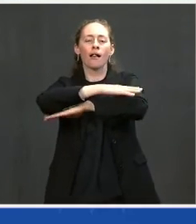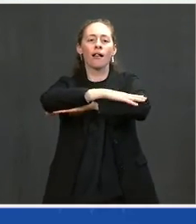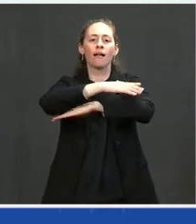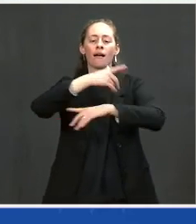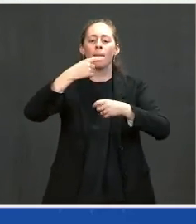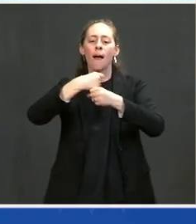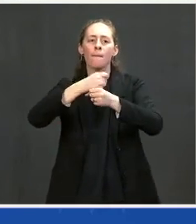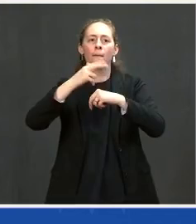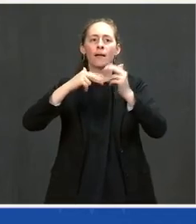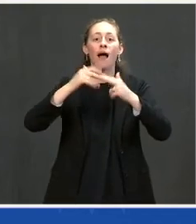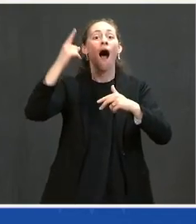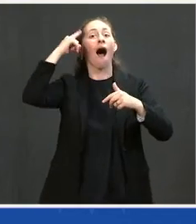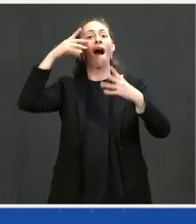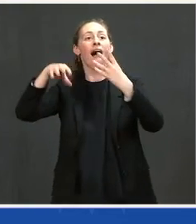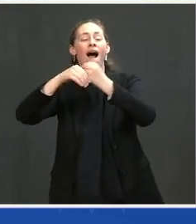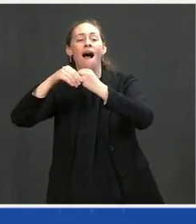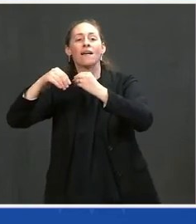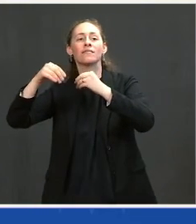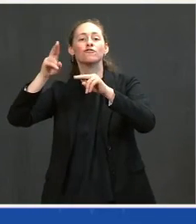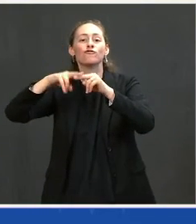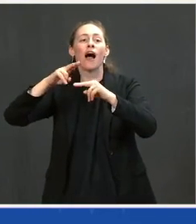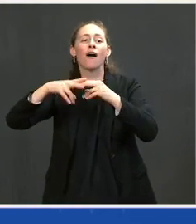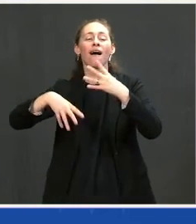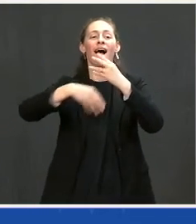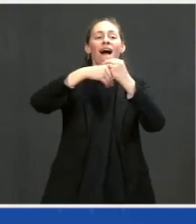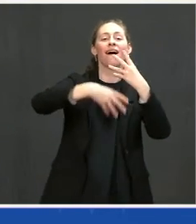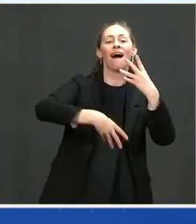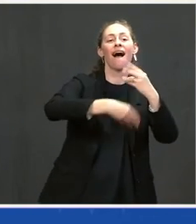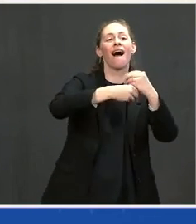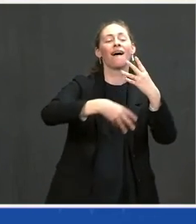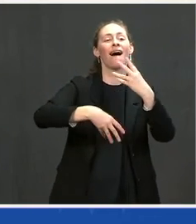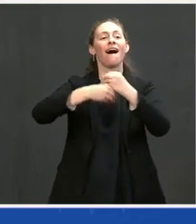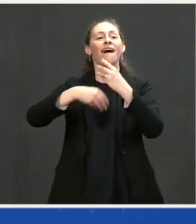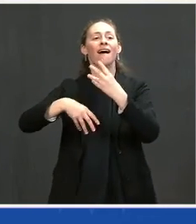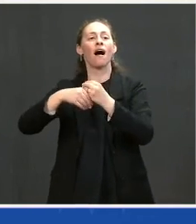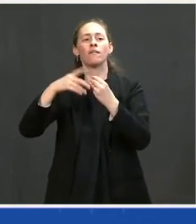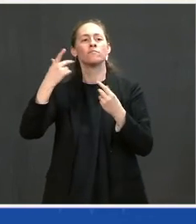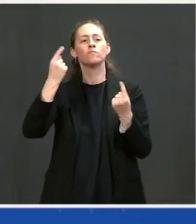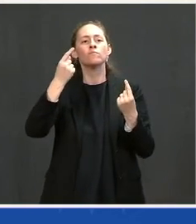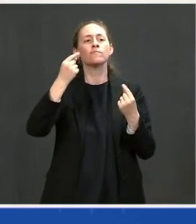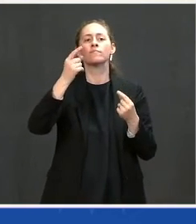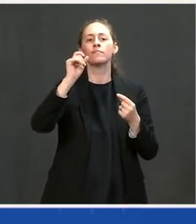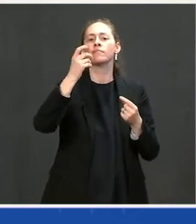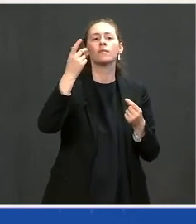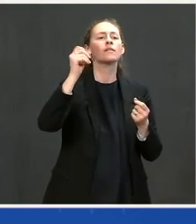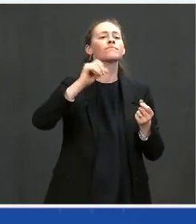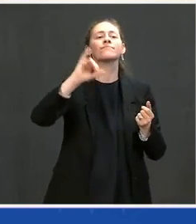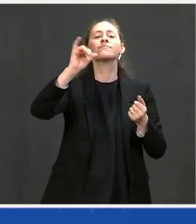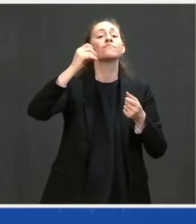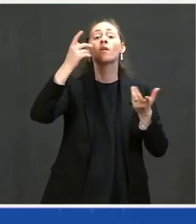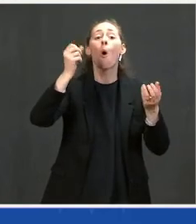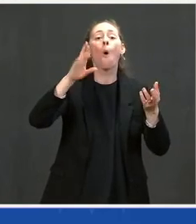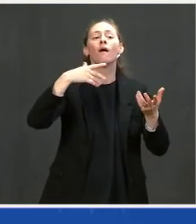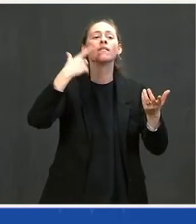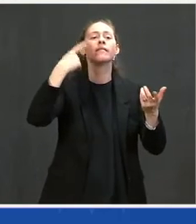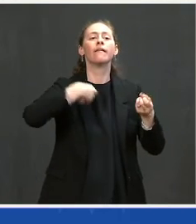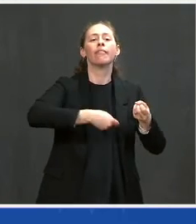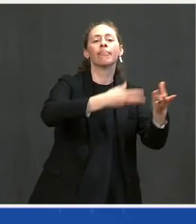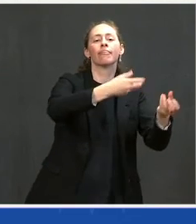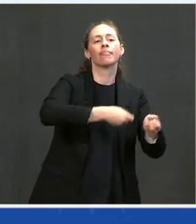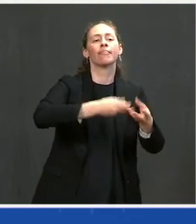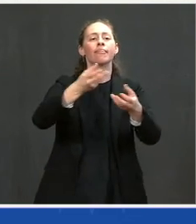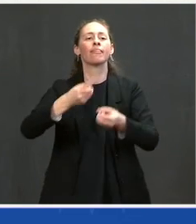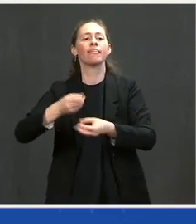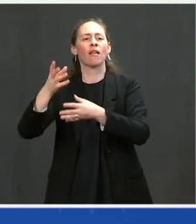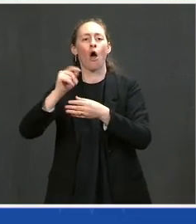Let's sell everything we have. Give it to a coyote. have them take our kids across the border into a desert where they don't speak